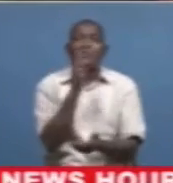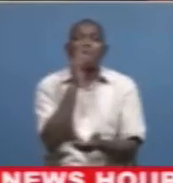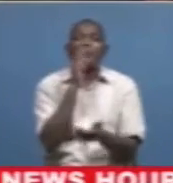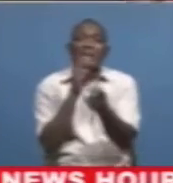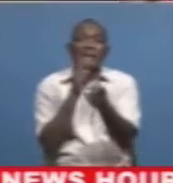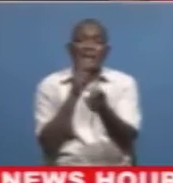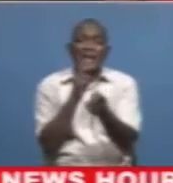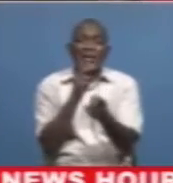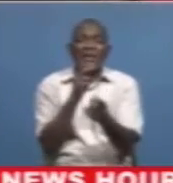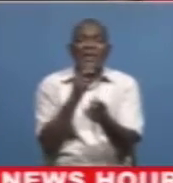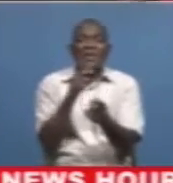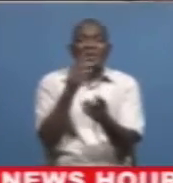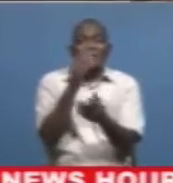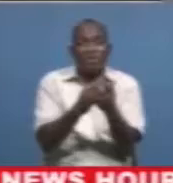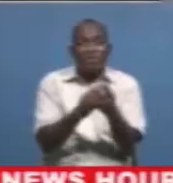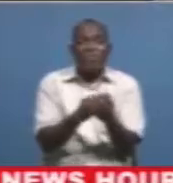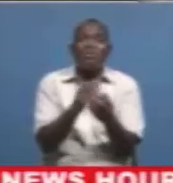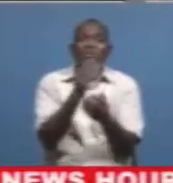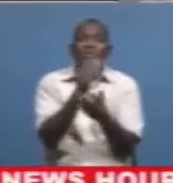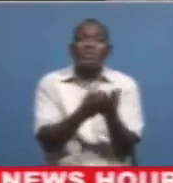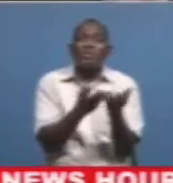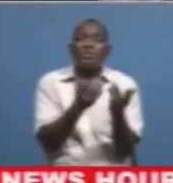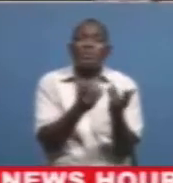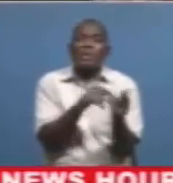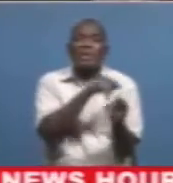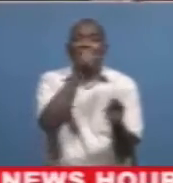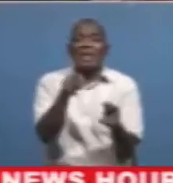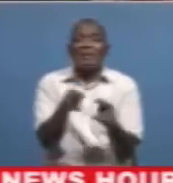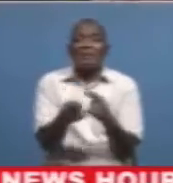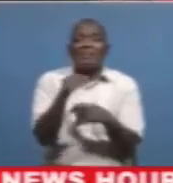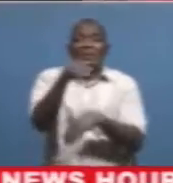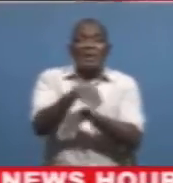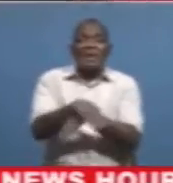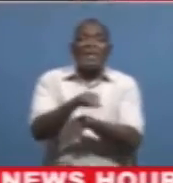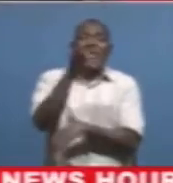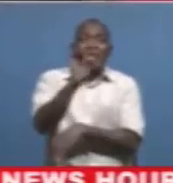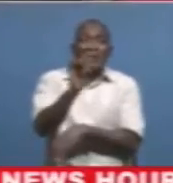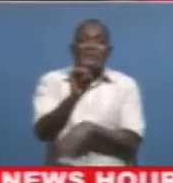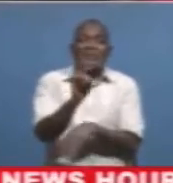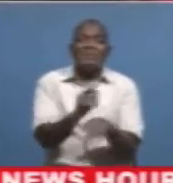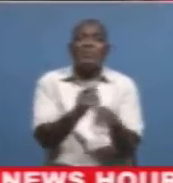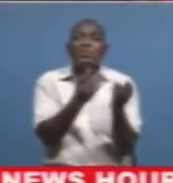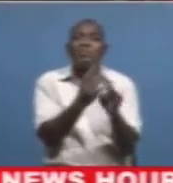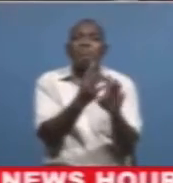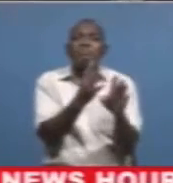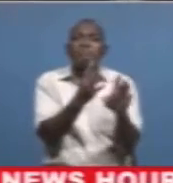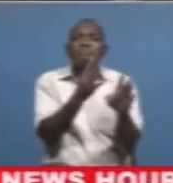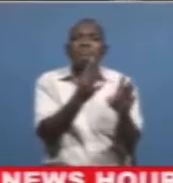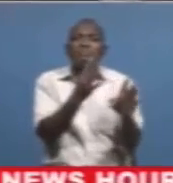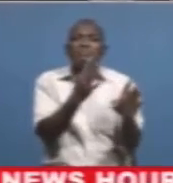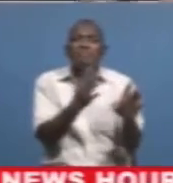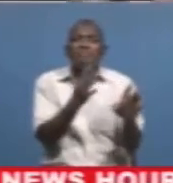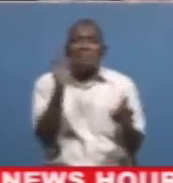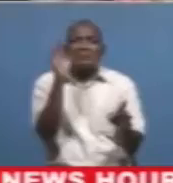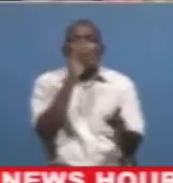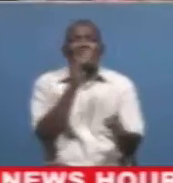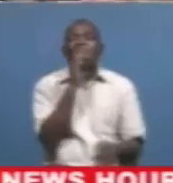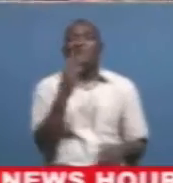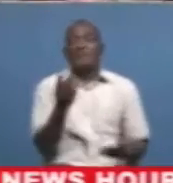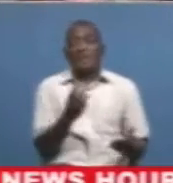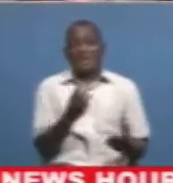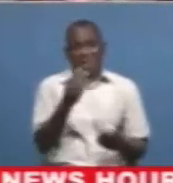8 p.m. to morning at 6 a.m. before they will get water to drink. As we all know, water is